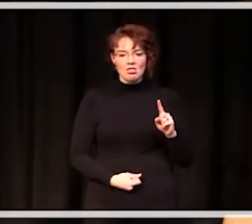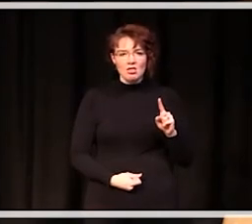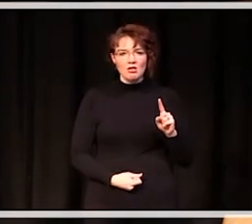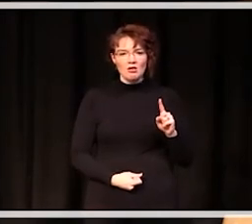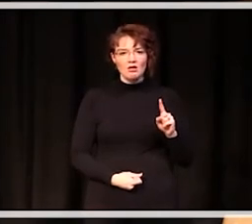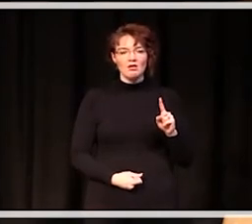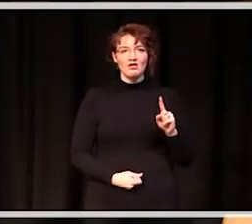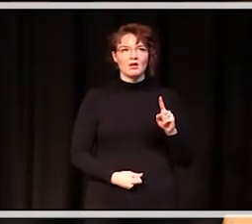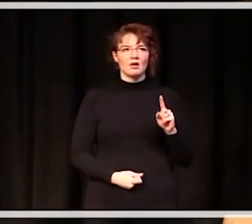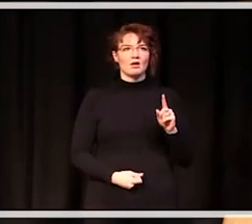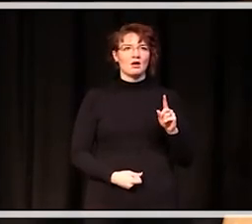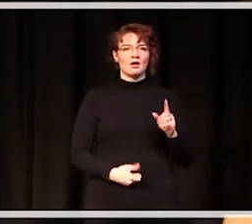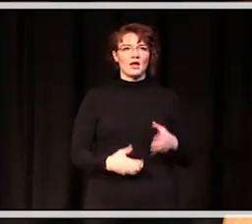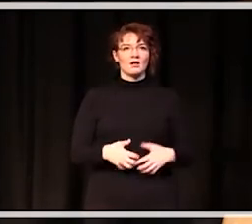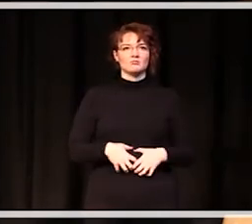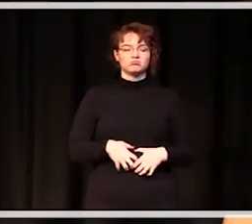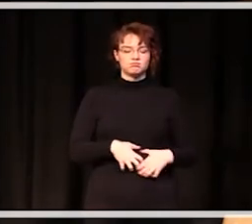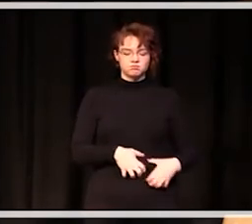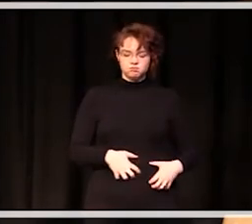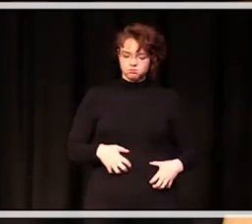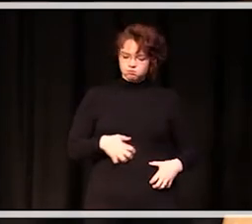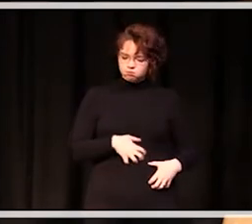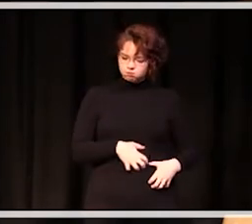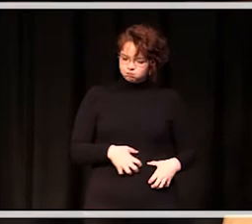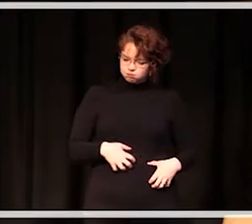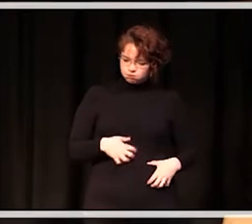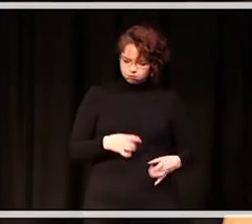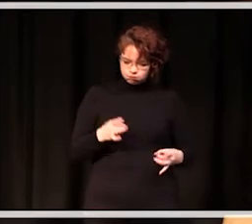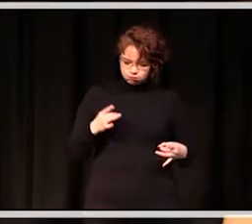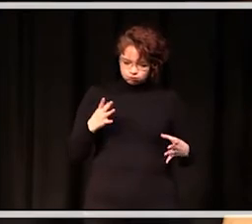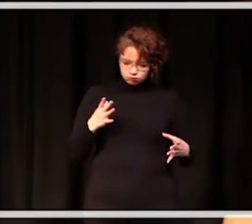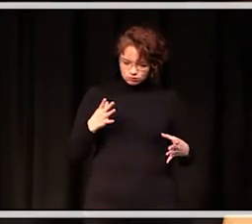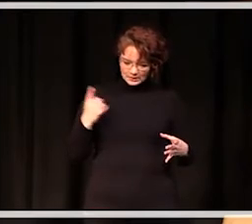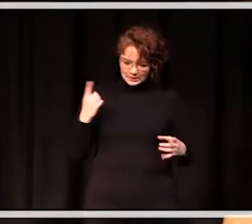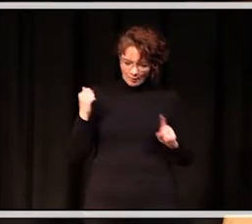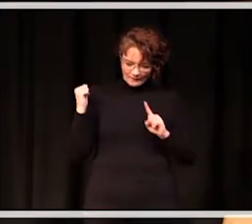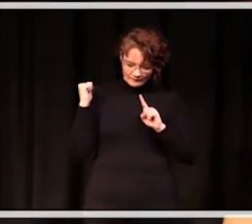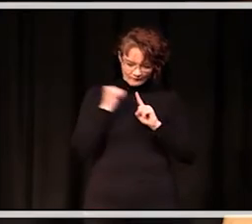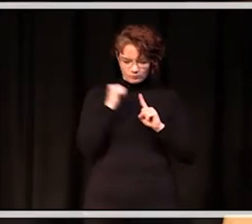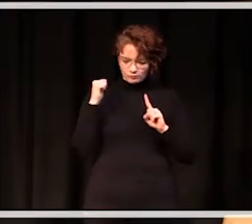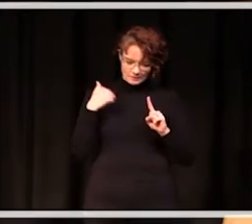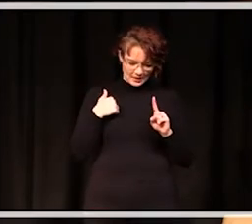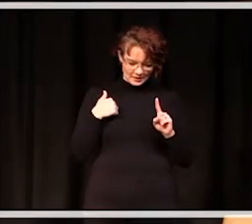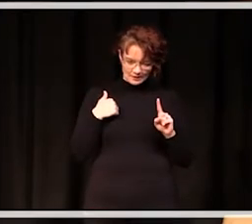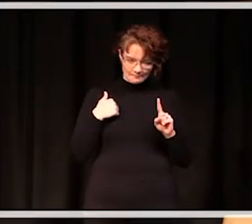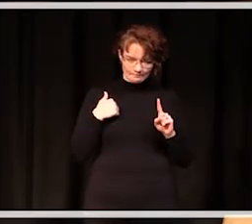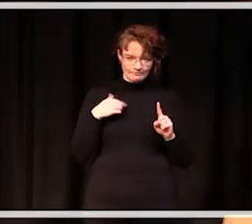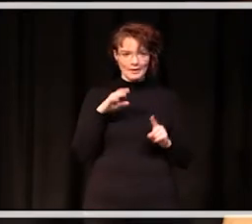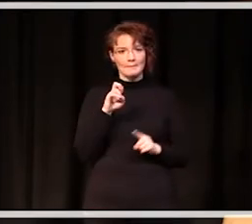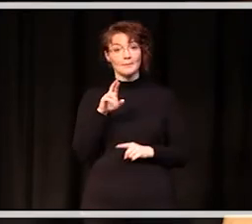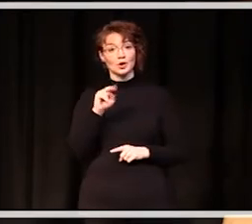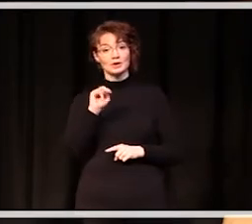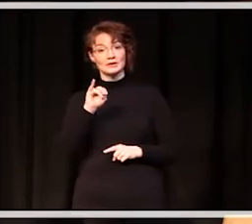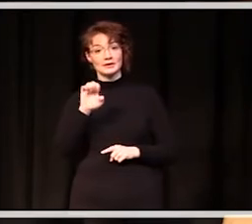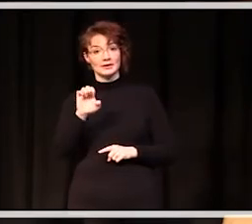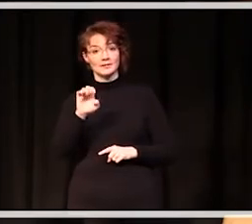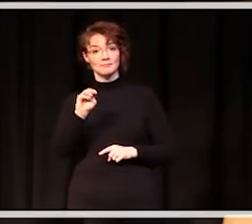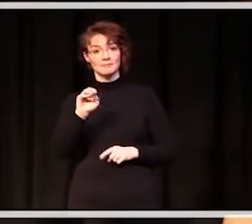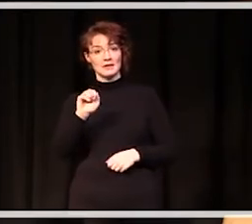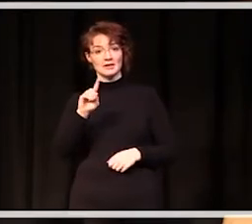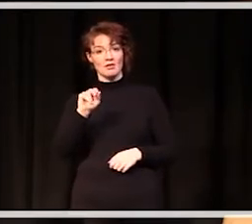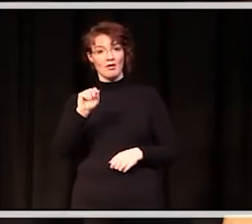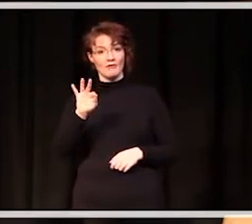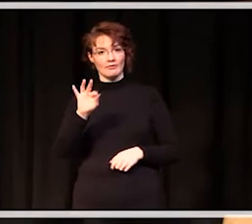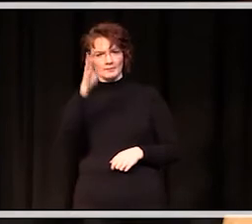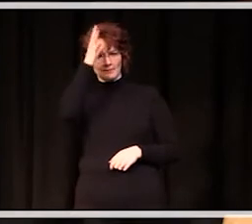this massive pit in my stomach. I had been duped. Just say the name Bernie Madoff, and you know that he made